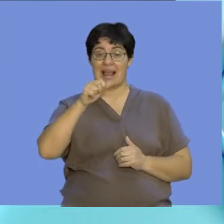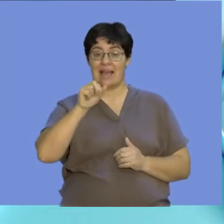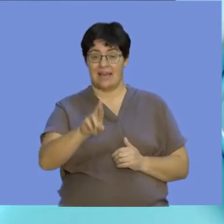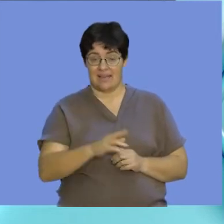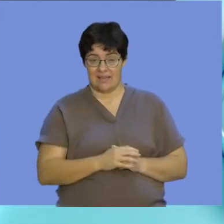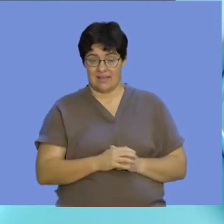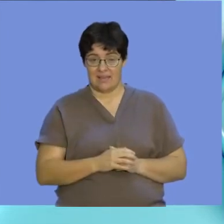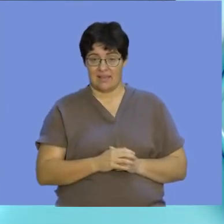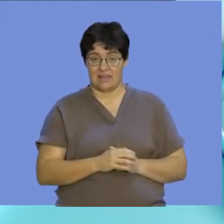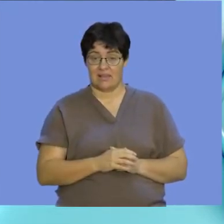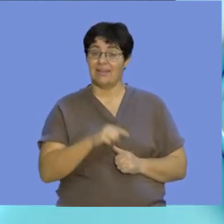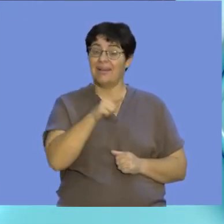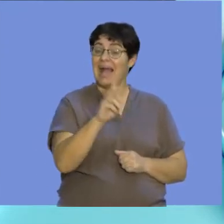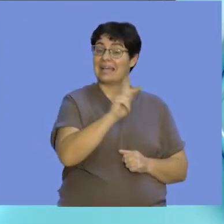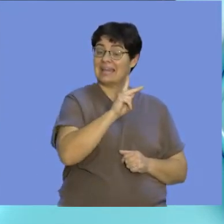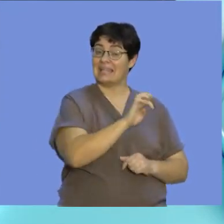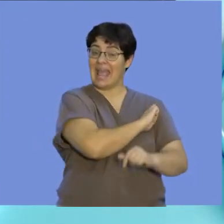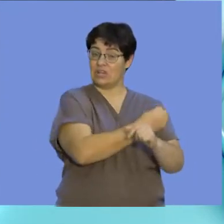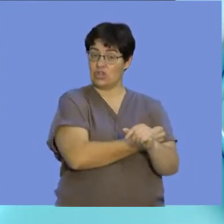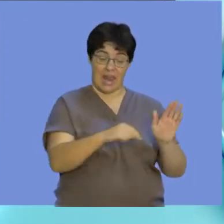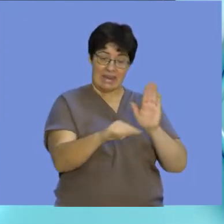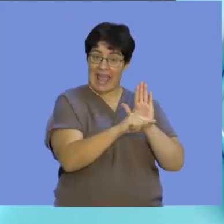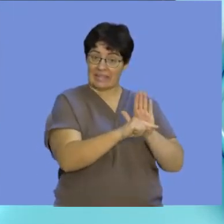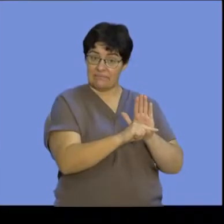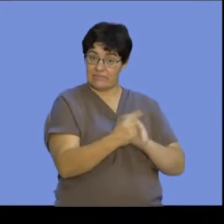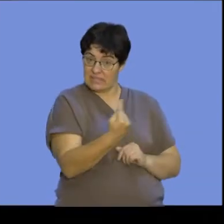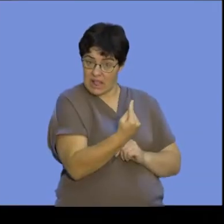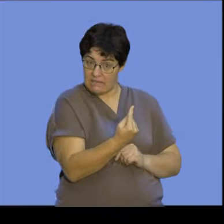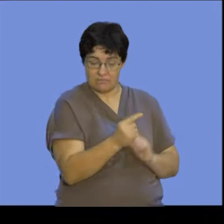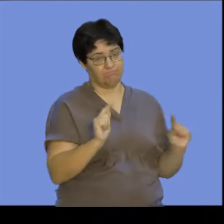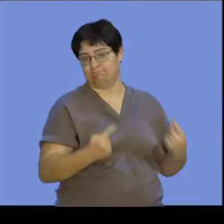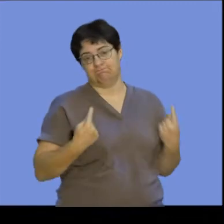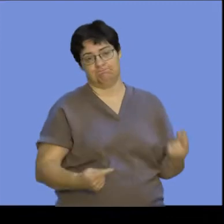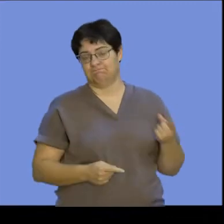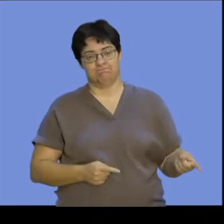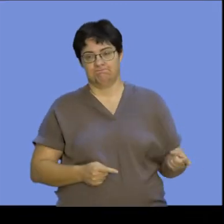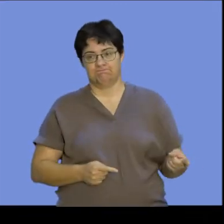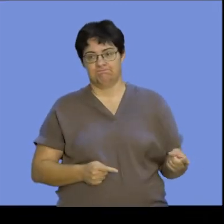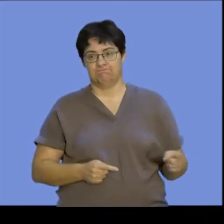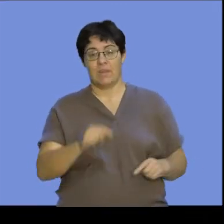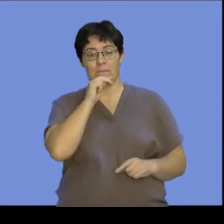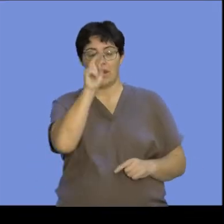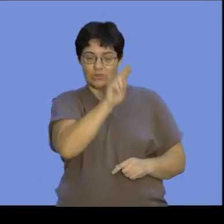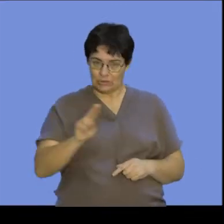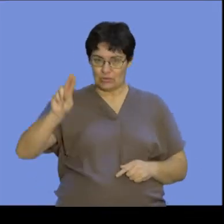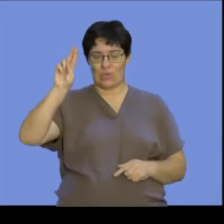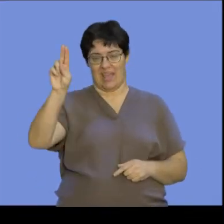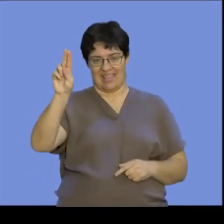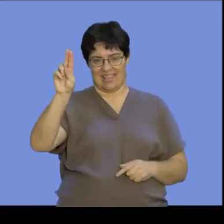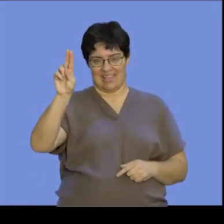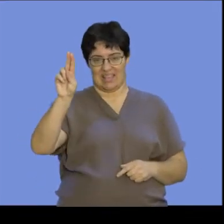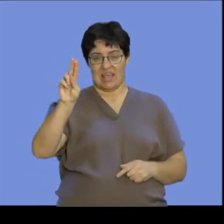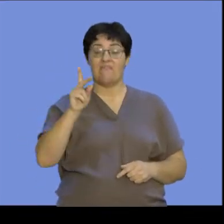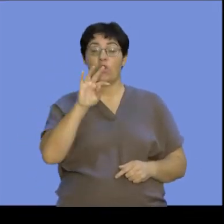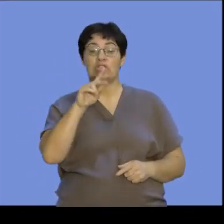get a value for kinetic energy on its own. That's a square. Even if the velocity